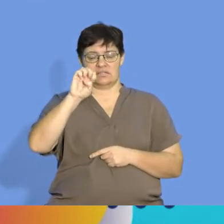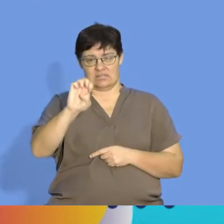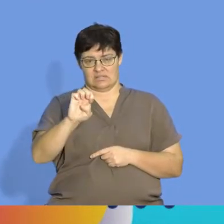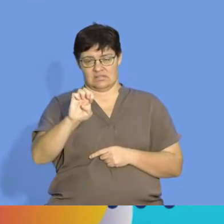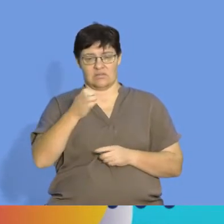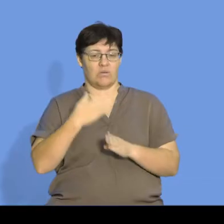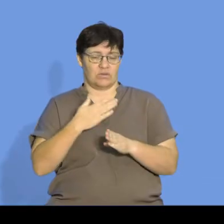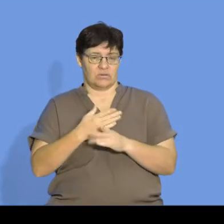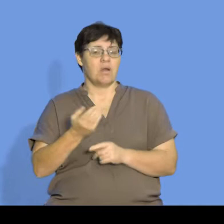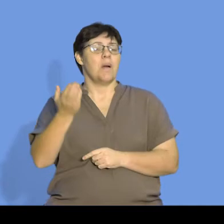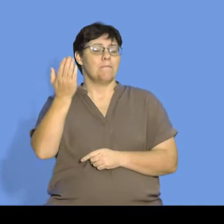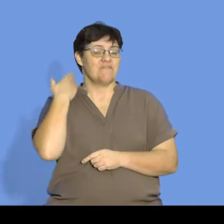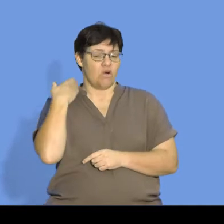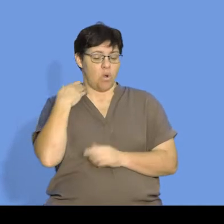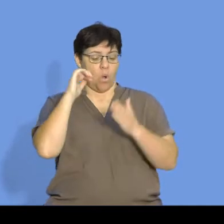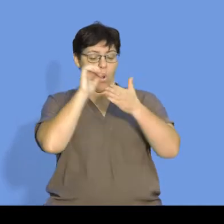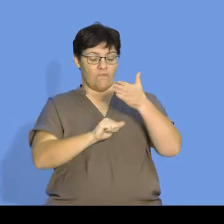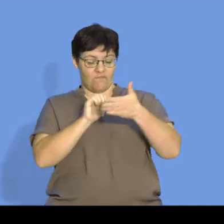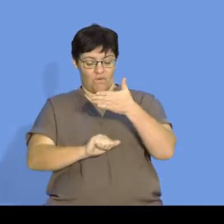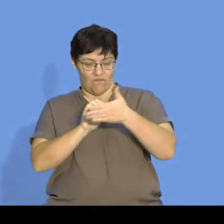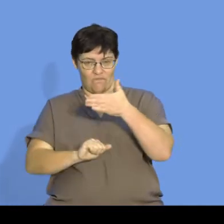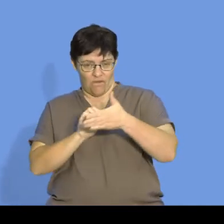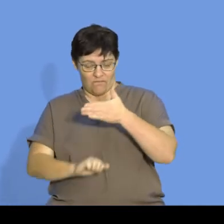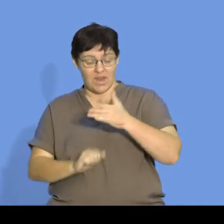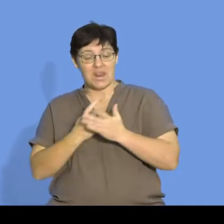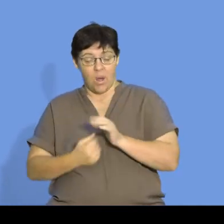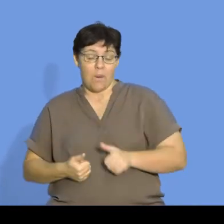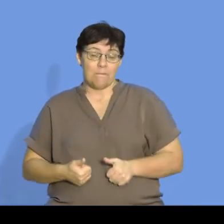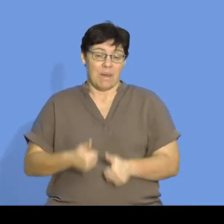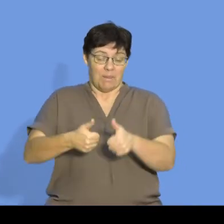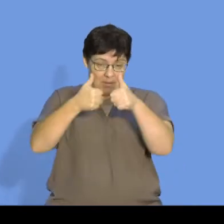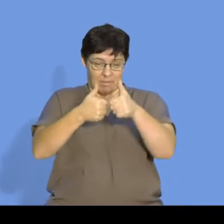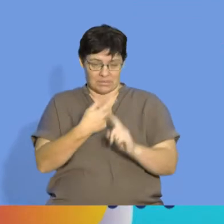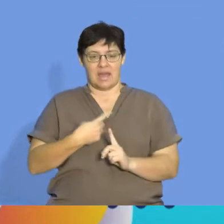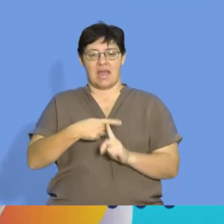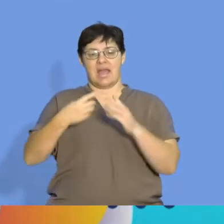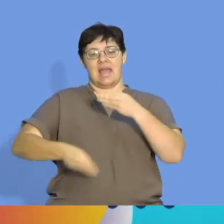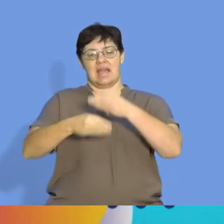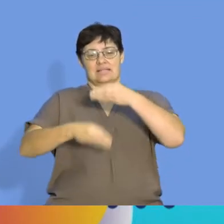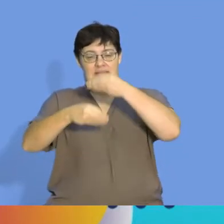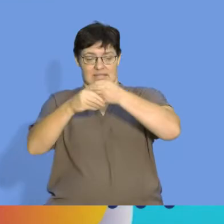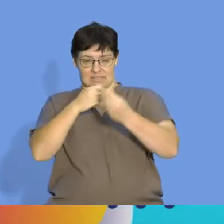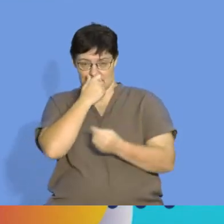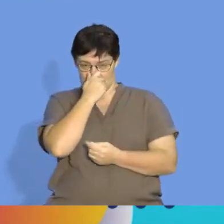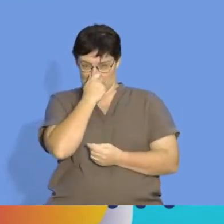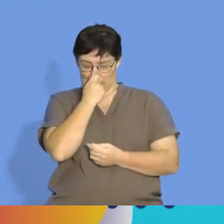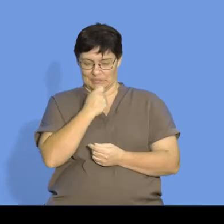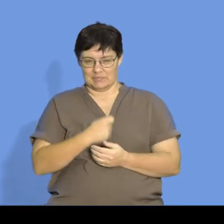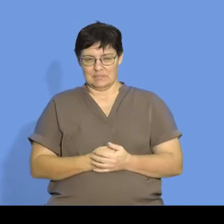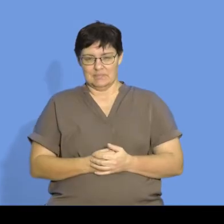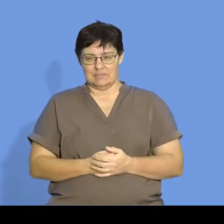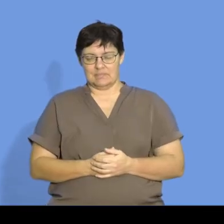you're normally subtracting going downwards, when you're working an inverse operation, you're working backwards. Watch, this is what we